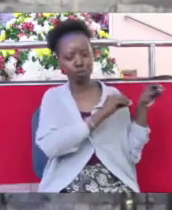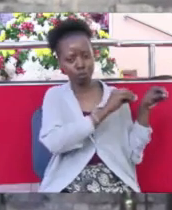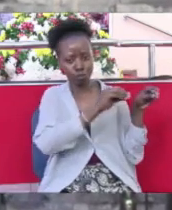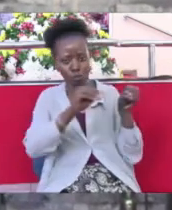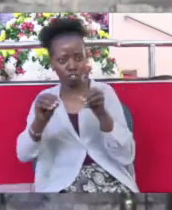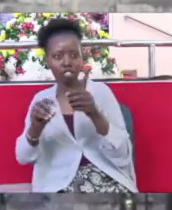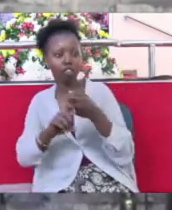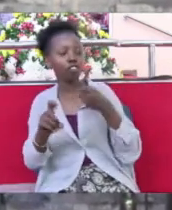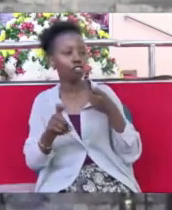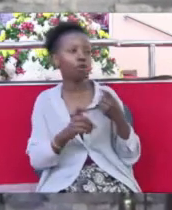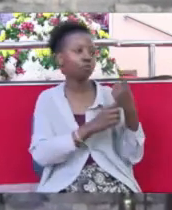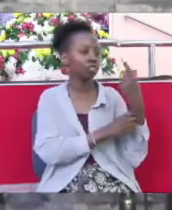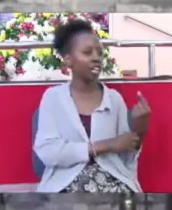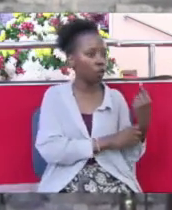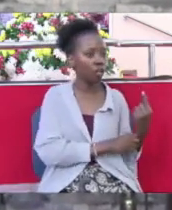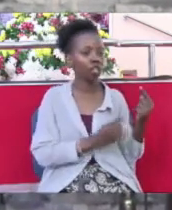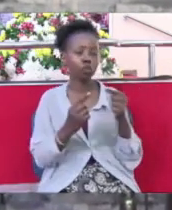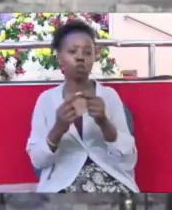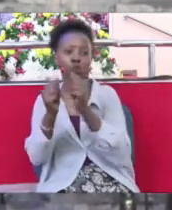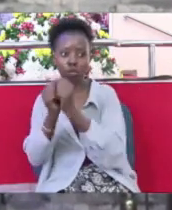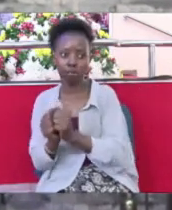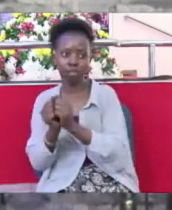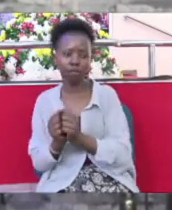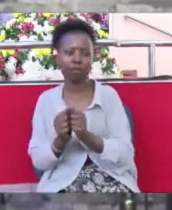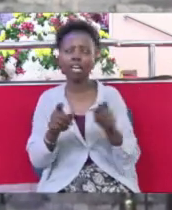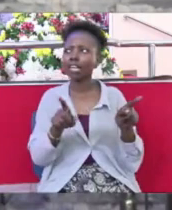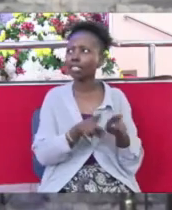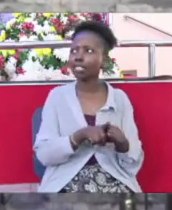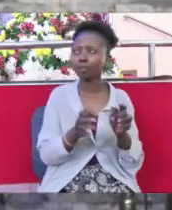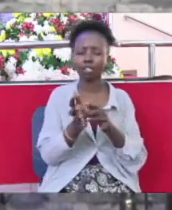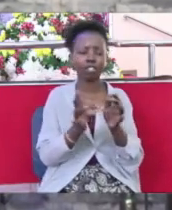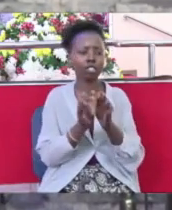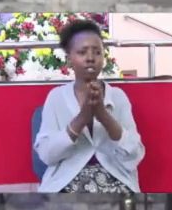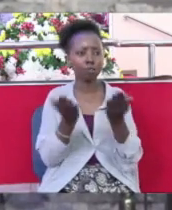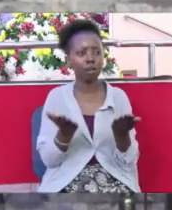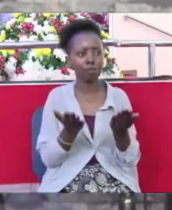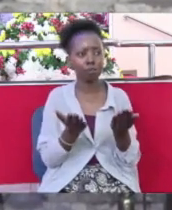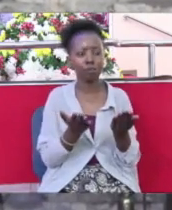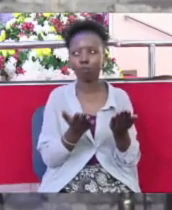ametuleta umbali huu. And even in the Israelites in Isaiah 43 verse 10. Hata Waisraeli katika Isaiah